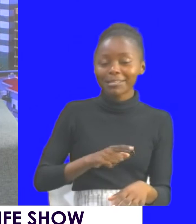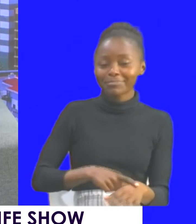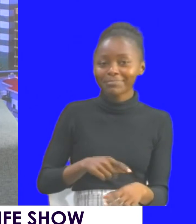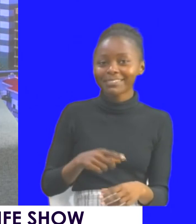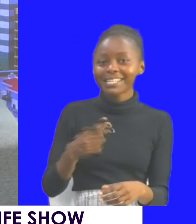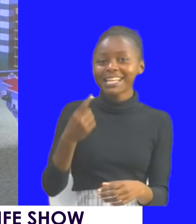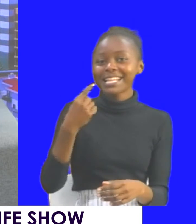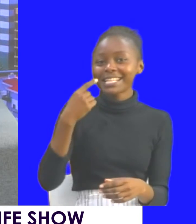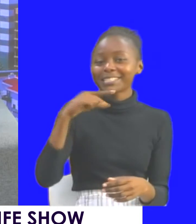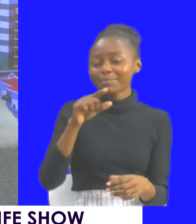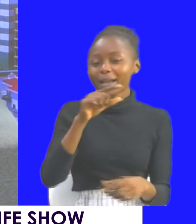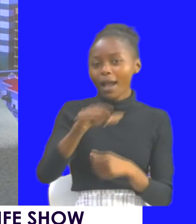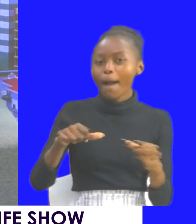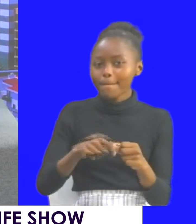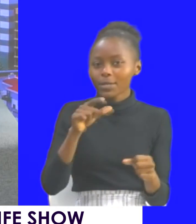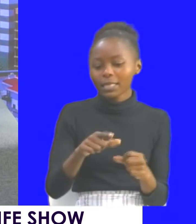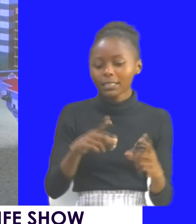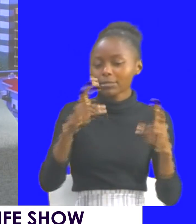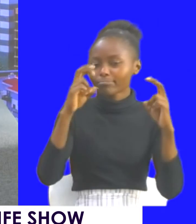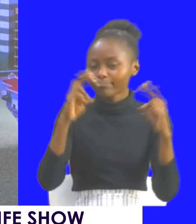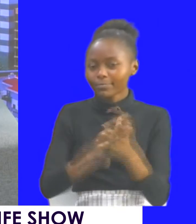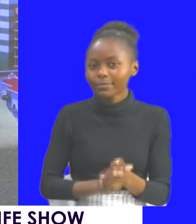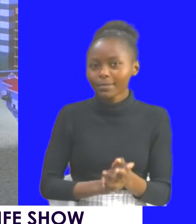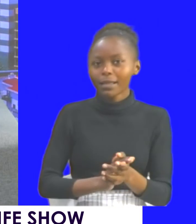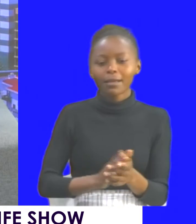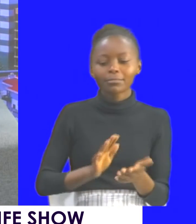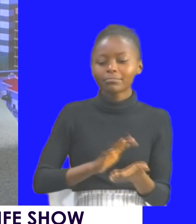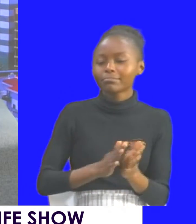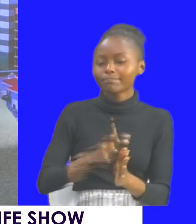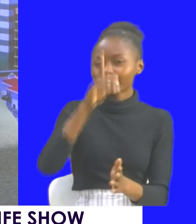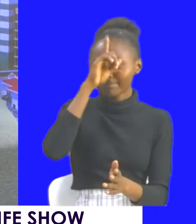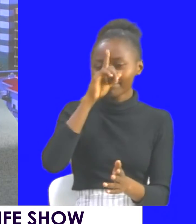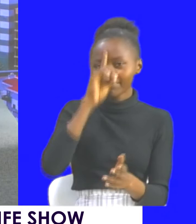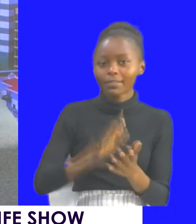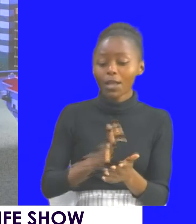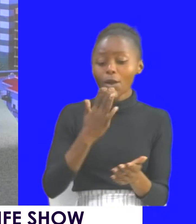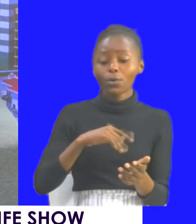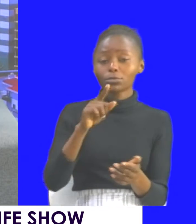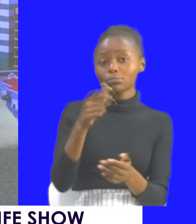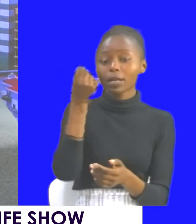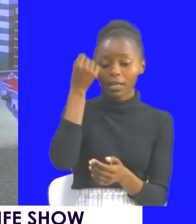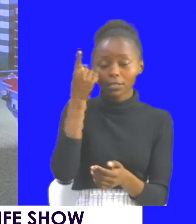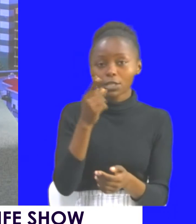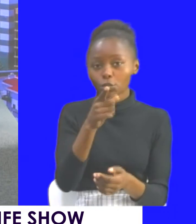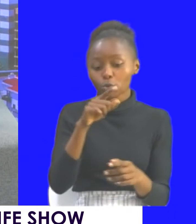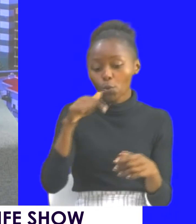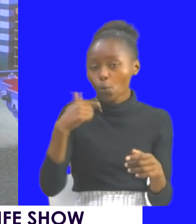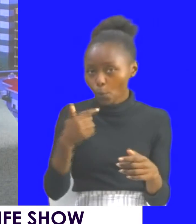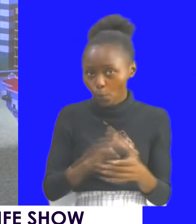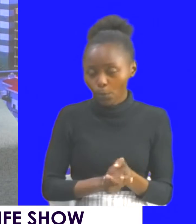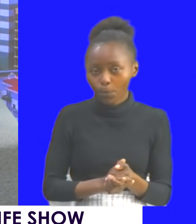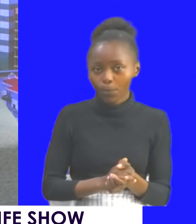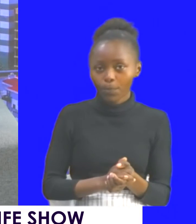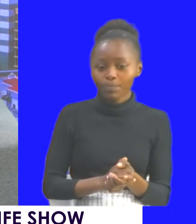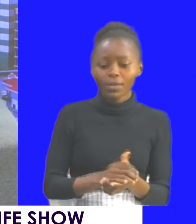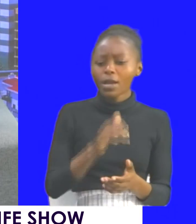on you being relevant. You have to understand who you are. Define you. It is not what